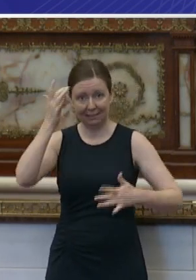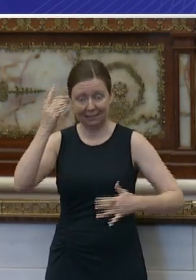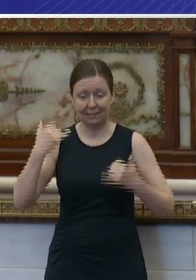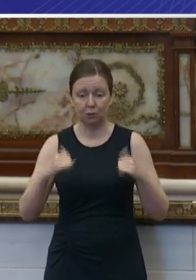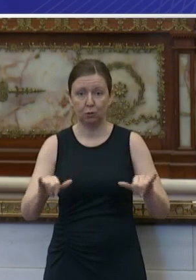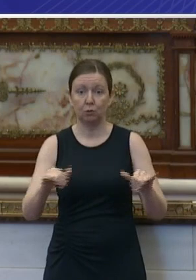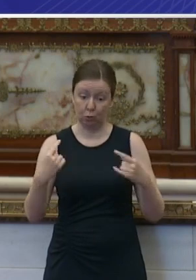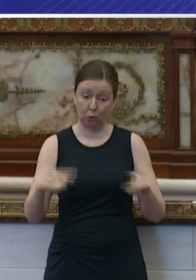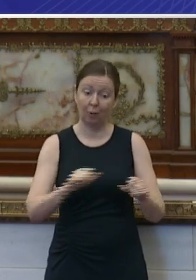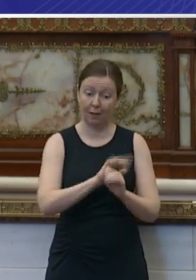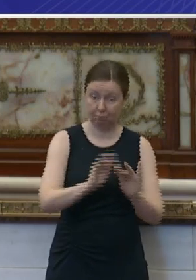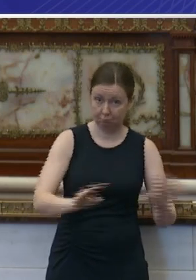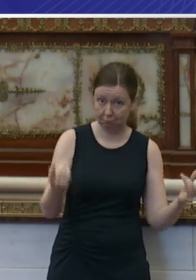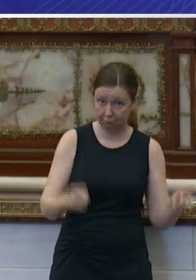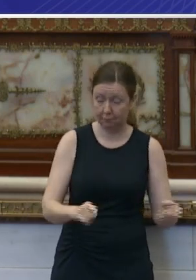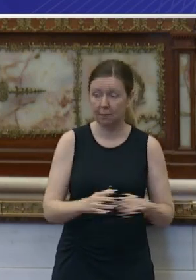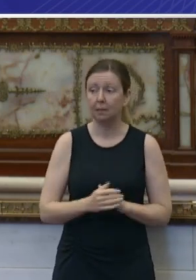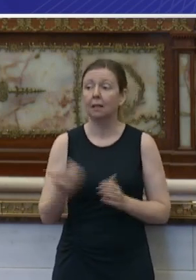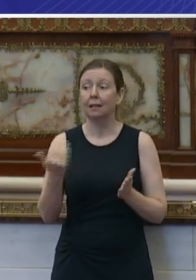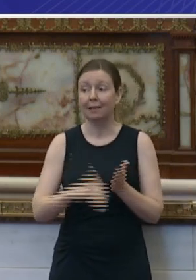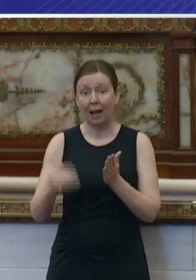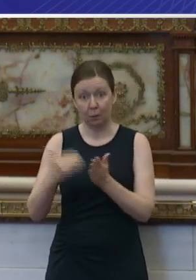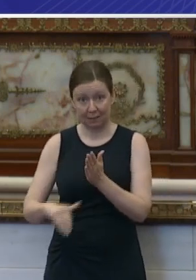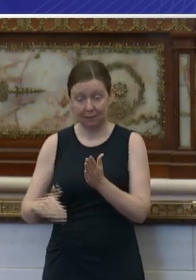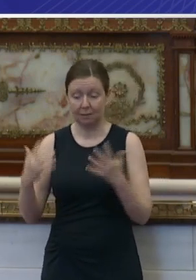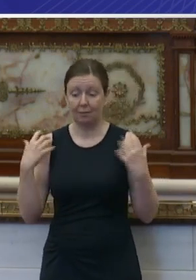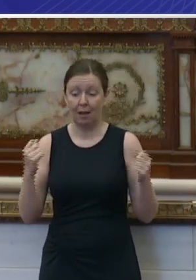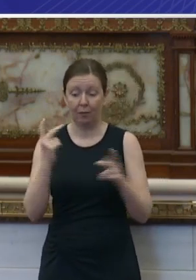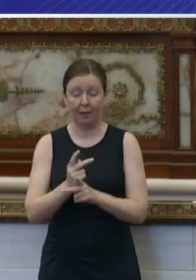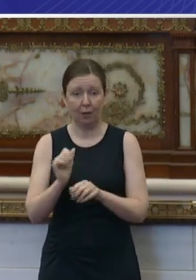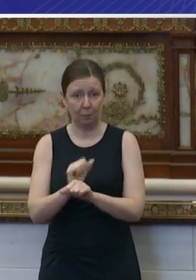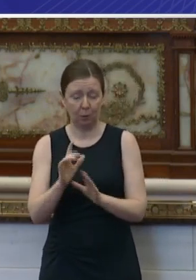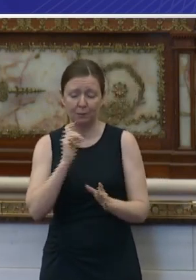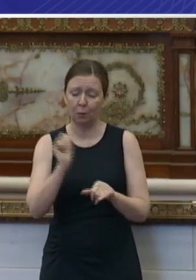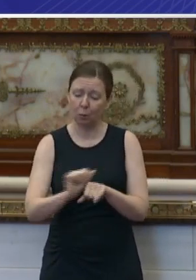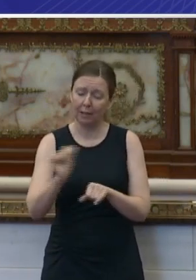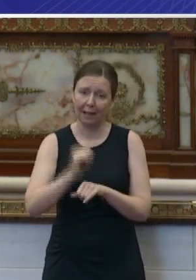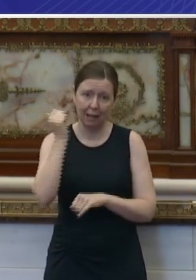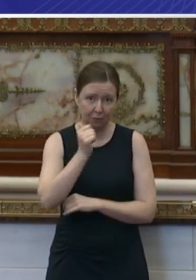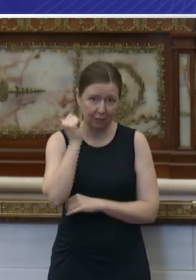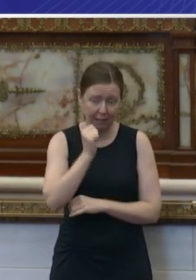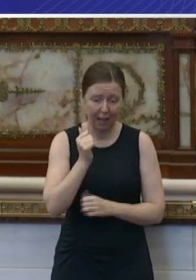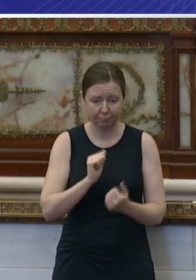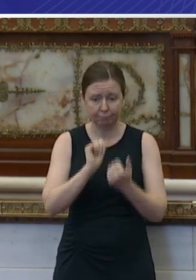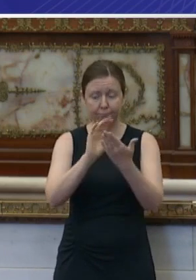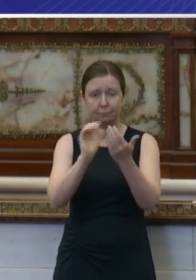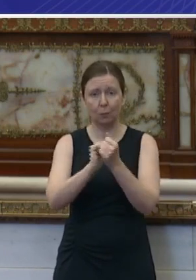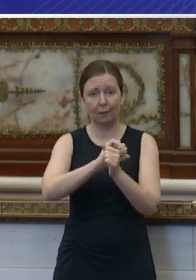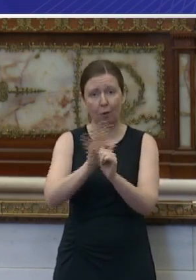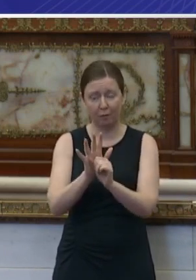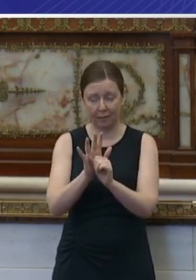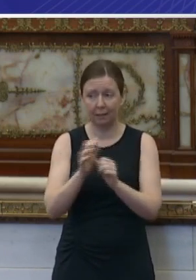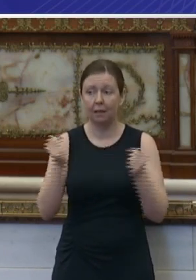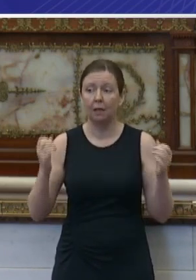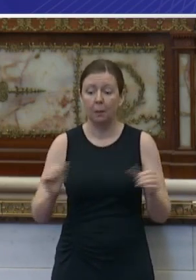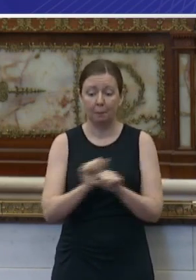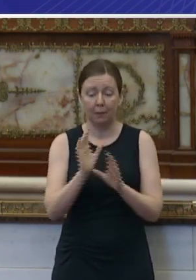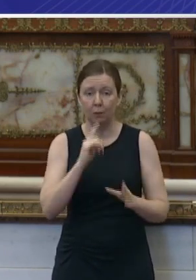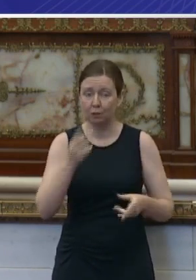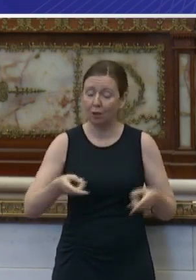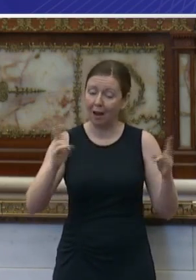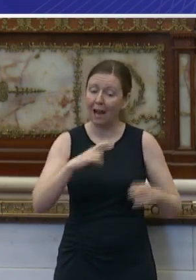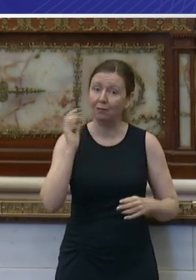or epidemic event. Thousands of healthcare employees are working daily on the front lines in the face of COVID-19. Many of these workers are